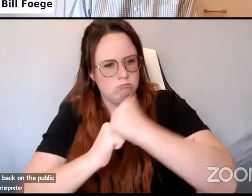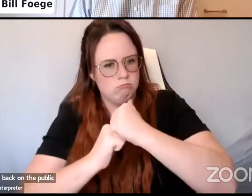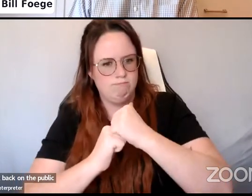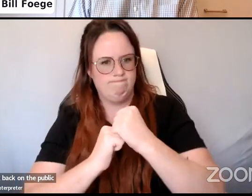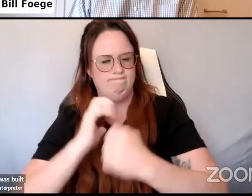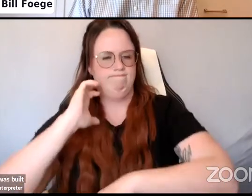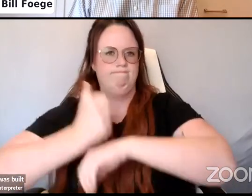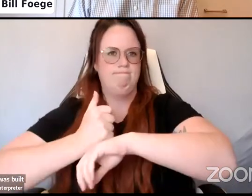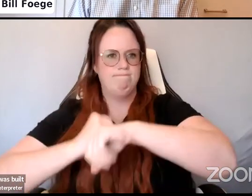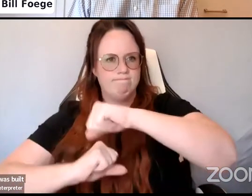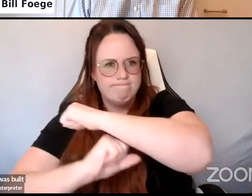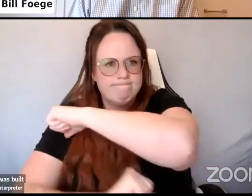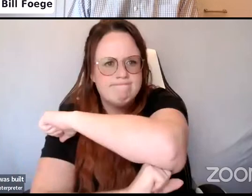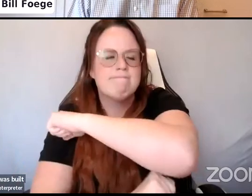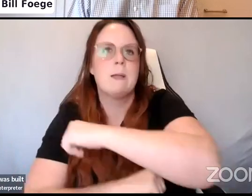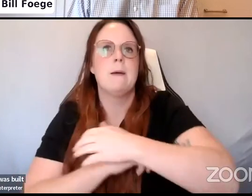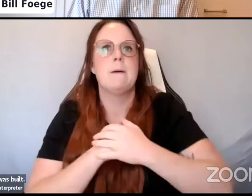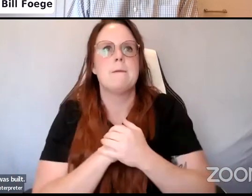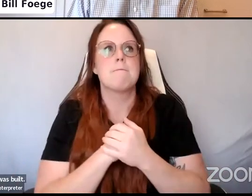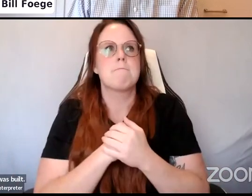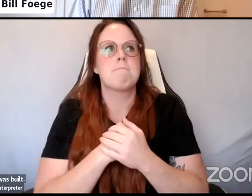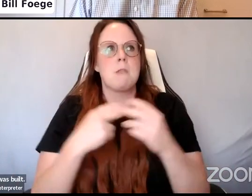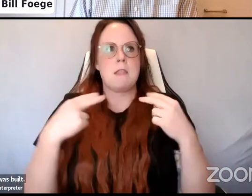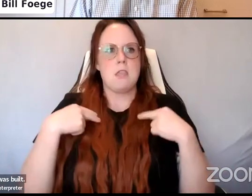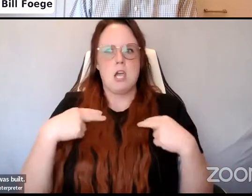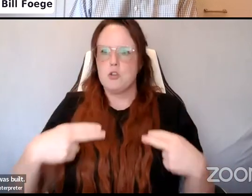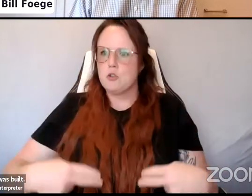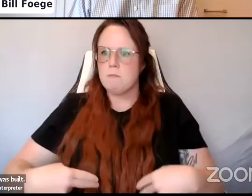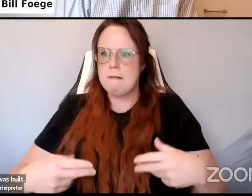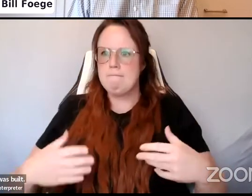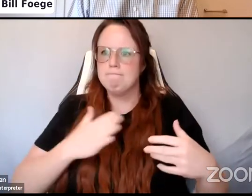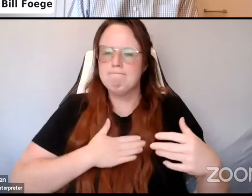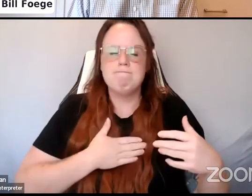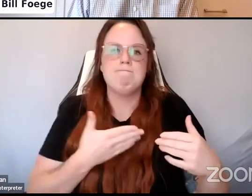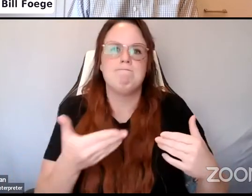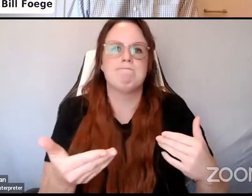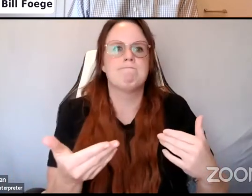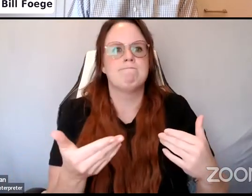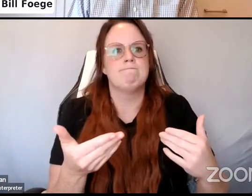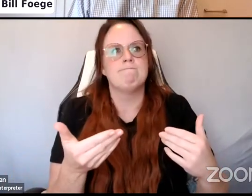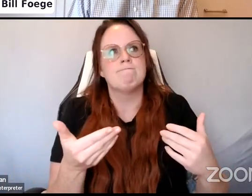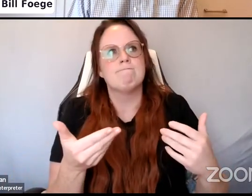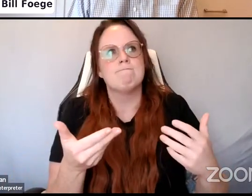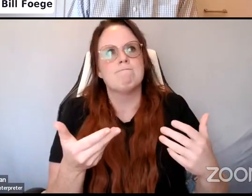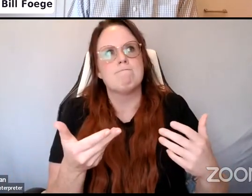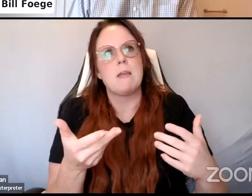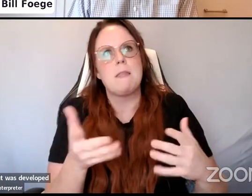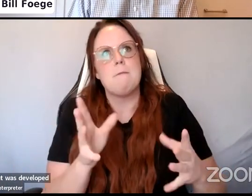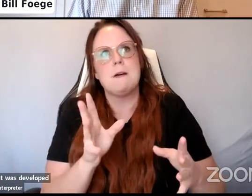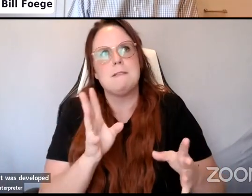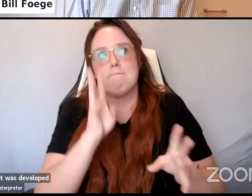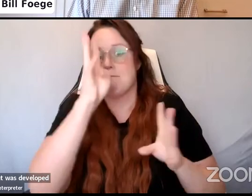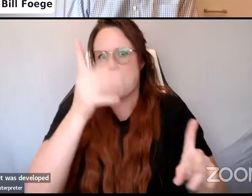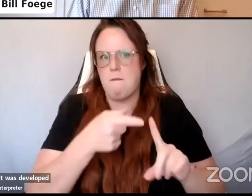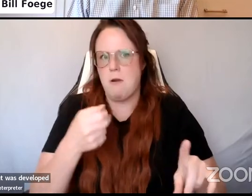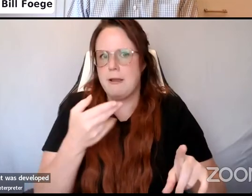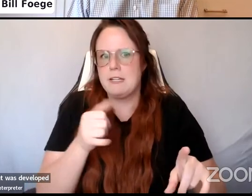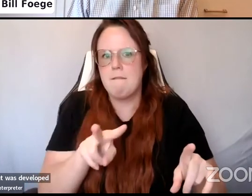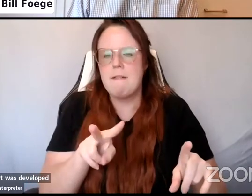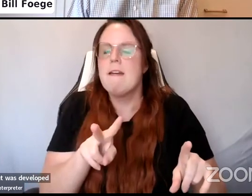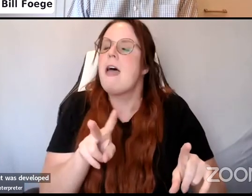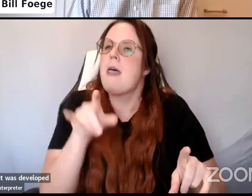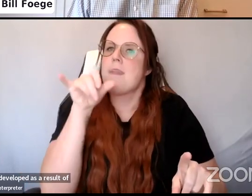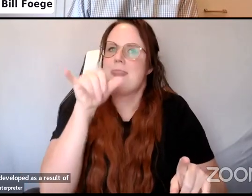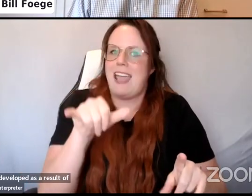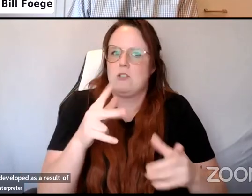uh the the human capacity that was developed as a result of HIV that's what starts